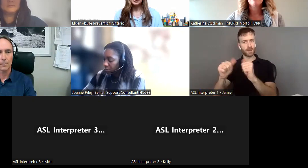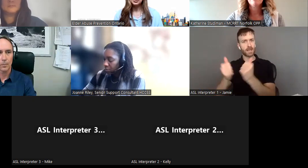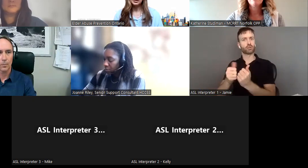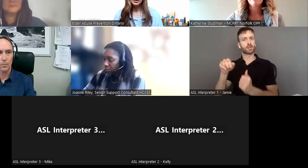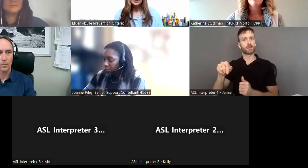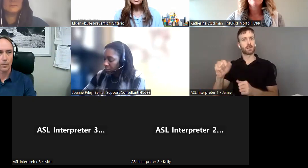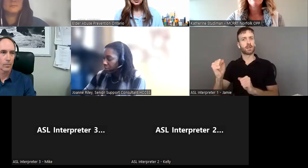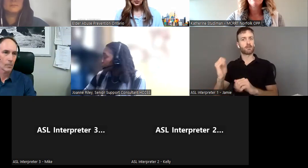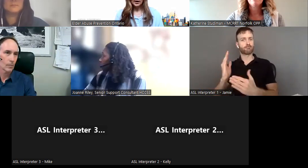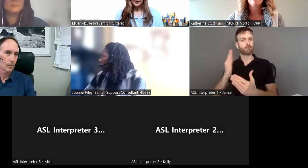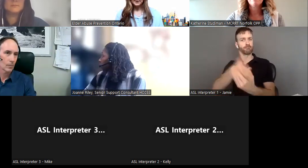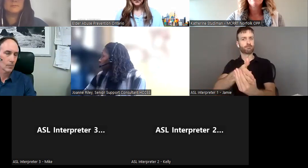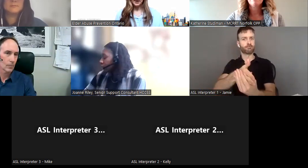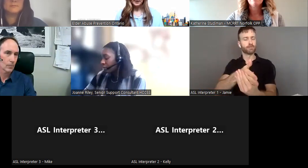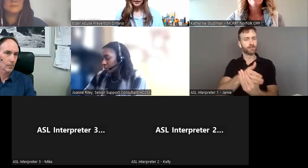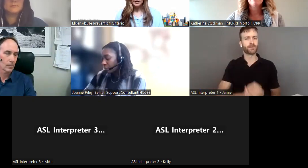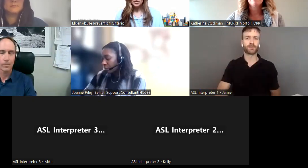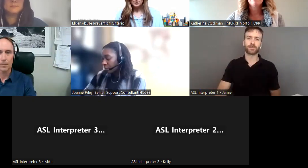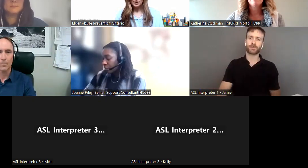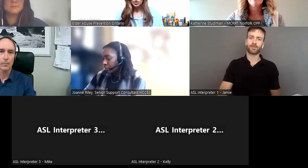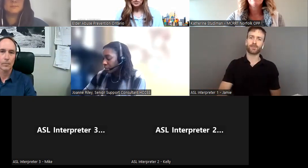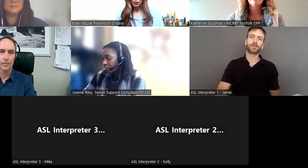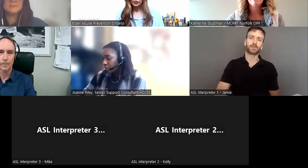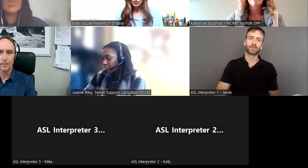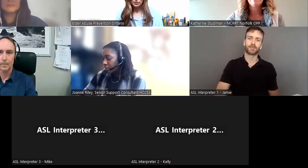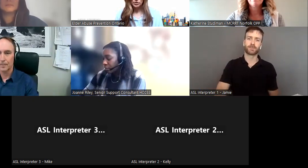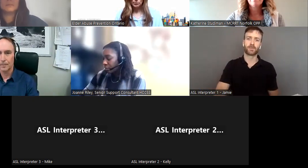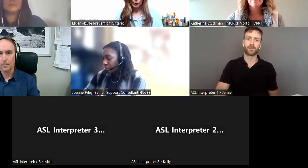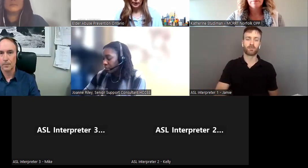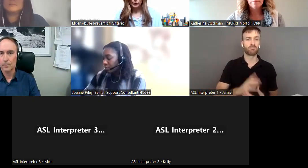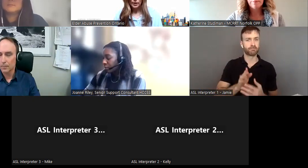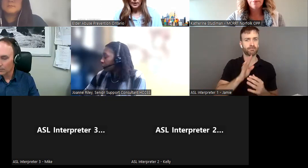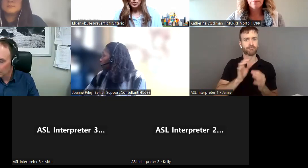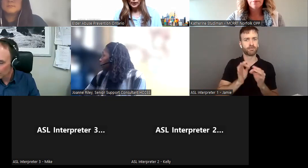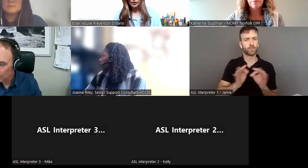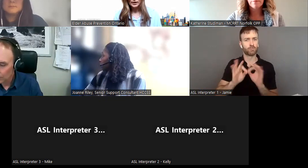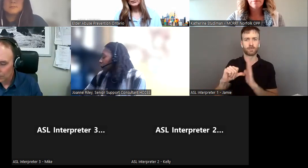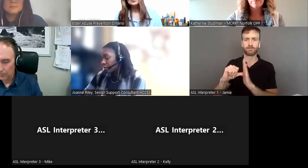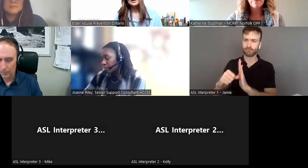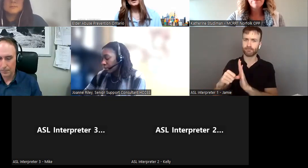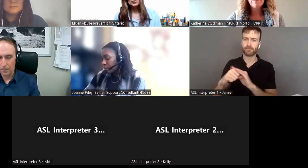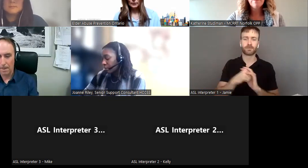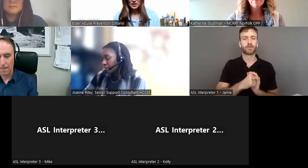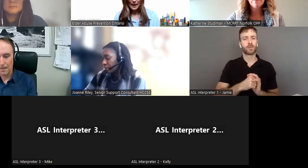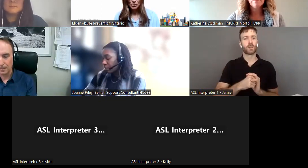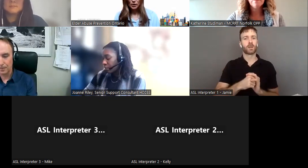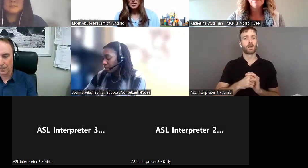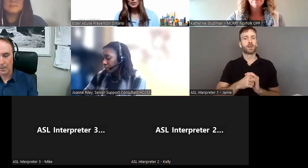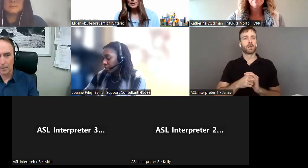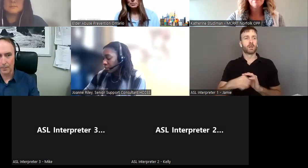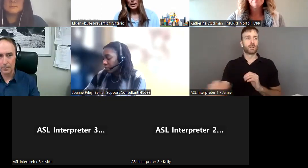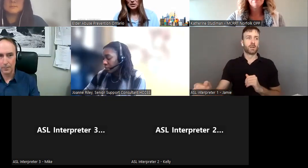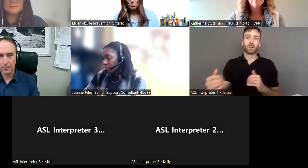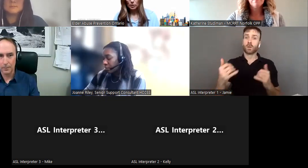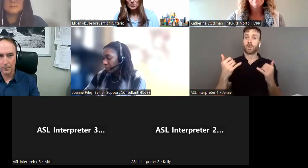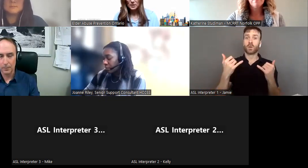and intervention. So I think that's just important to point out. So we are going to give you today a sort of a snapshot of some